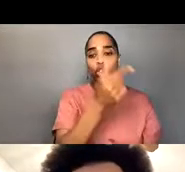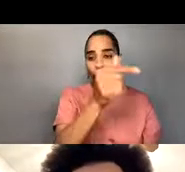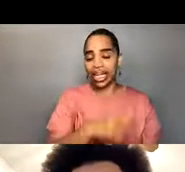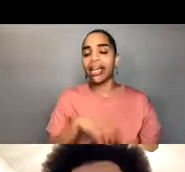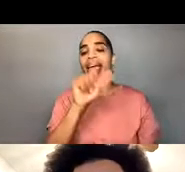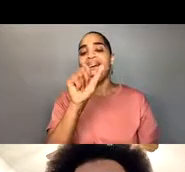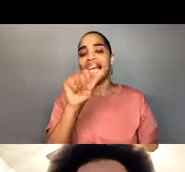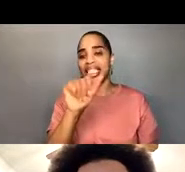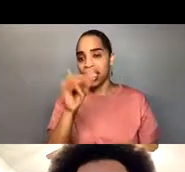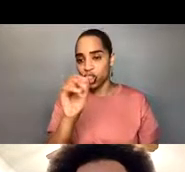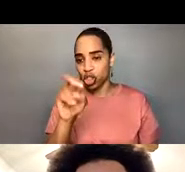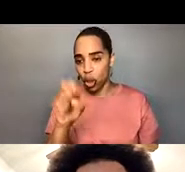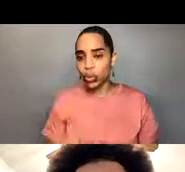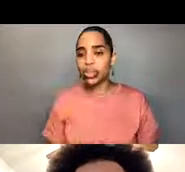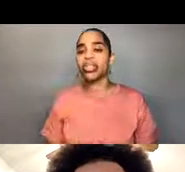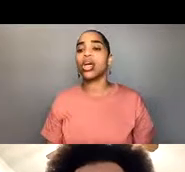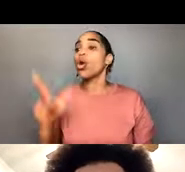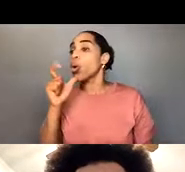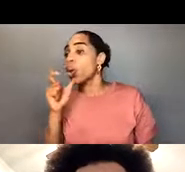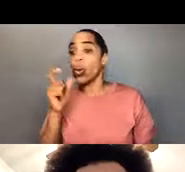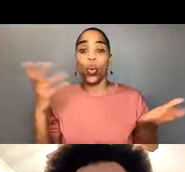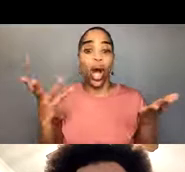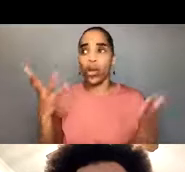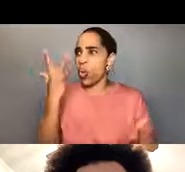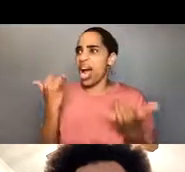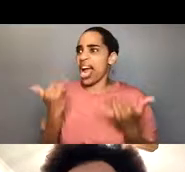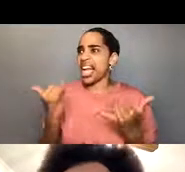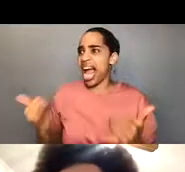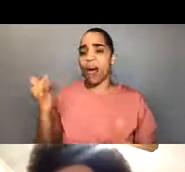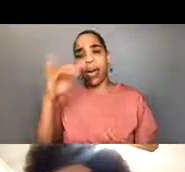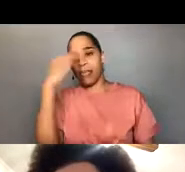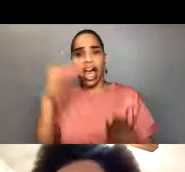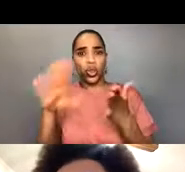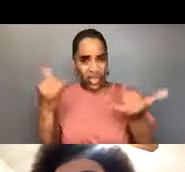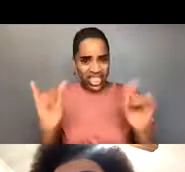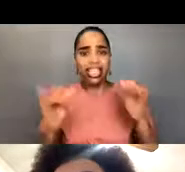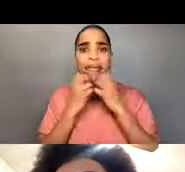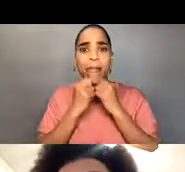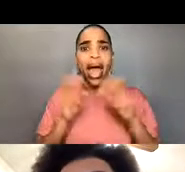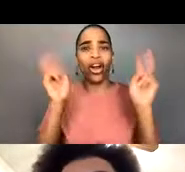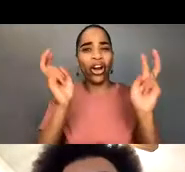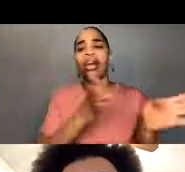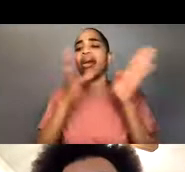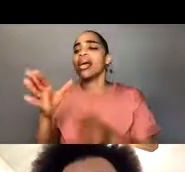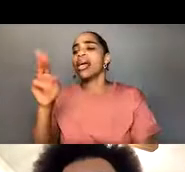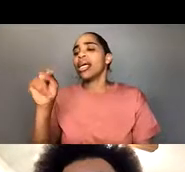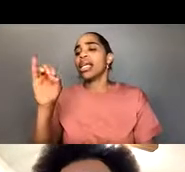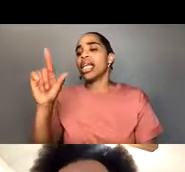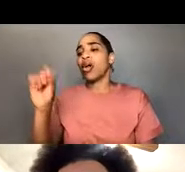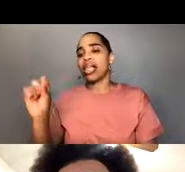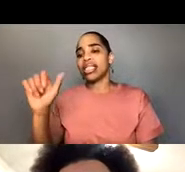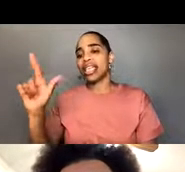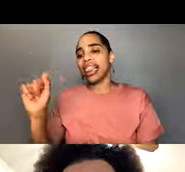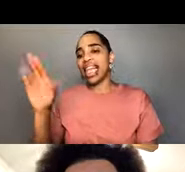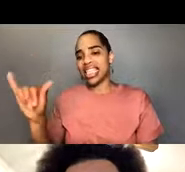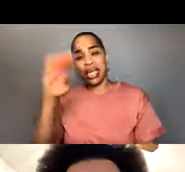Jones, the who, what, and why now, because Black students still matter. And again, we have Nicholas Lacey with Black